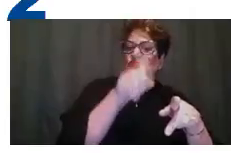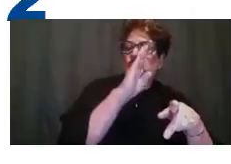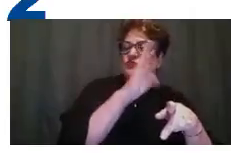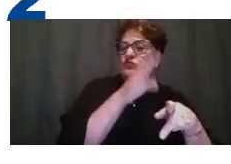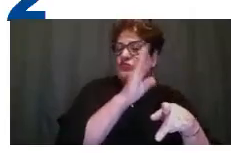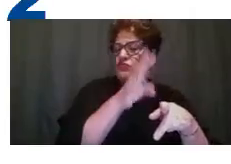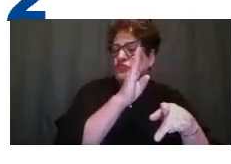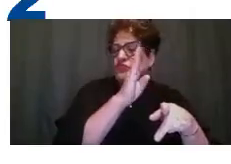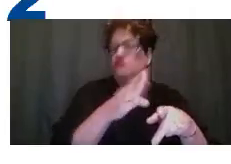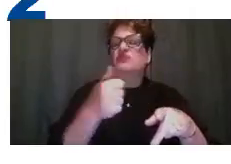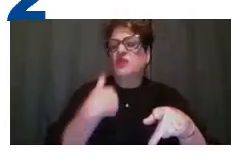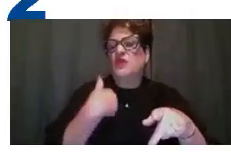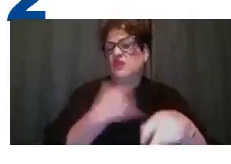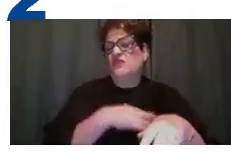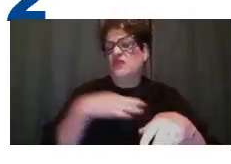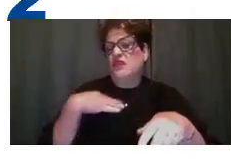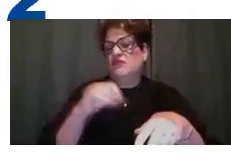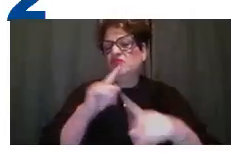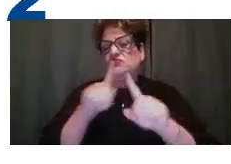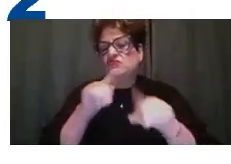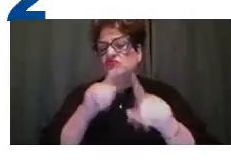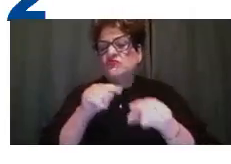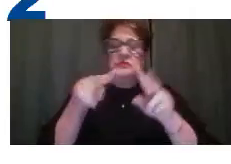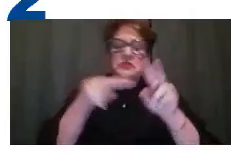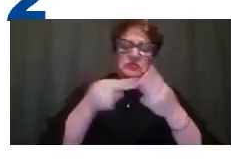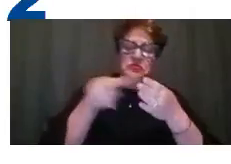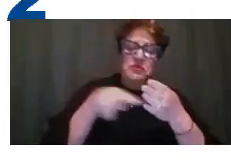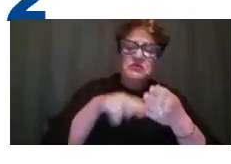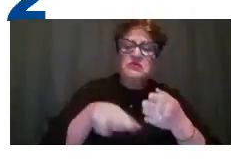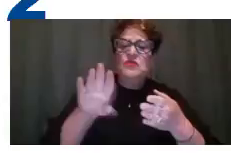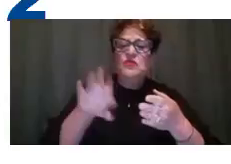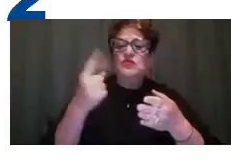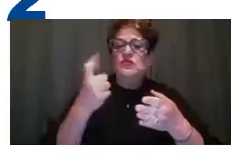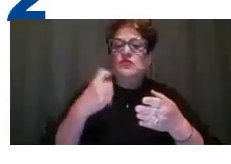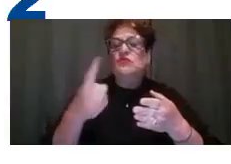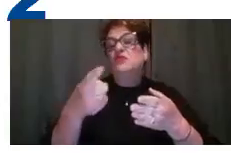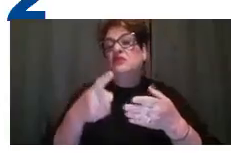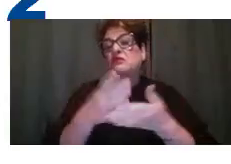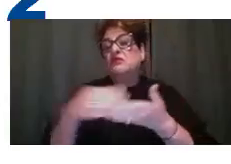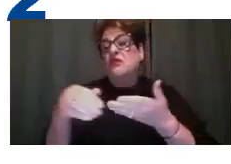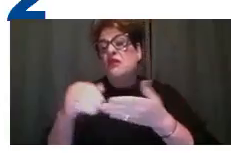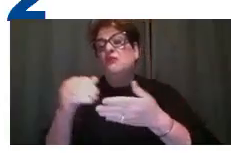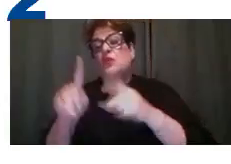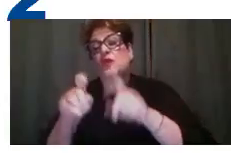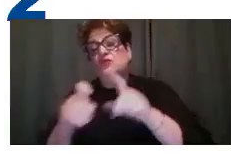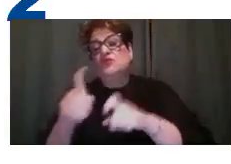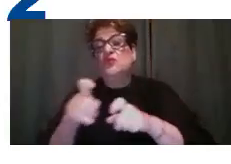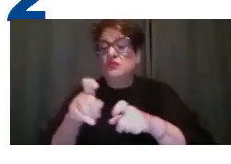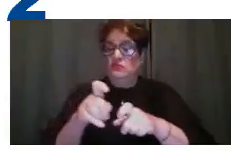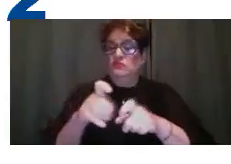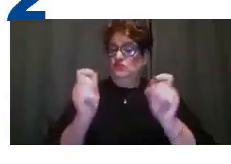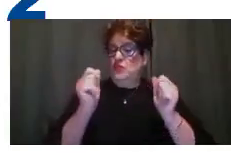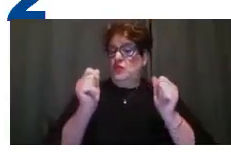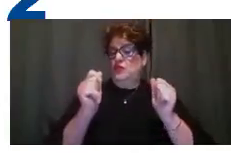and responding as necessary. Some questions will be answered in real time. Some will be saved for the live Q&A at the